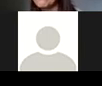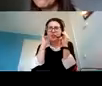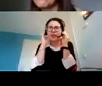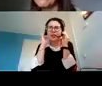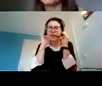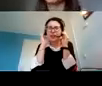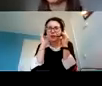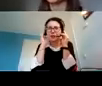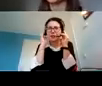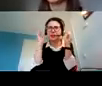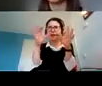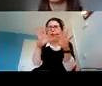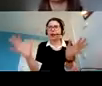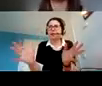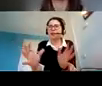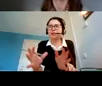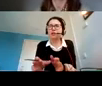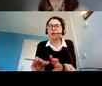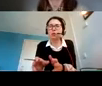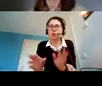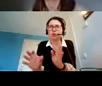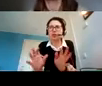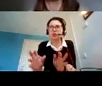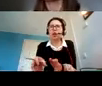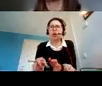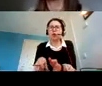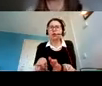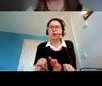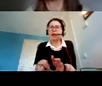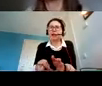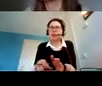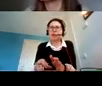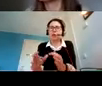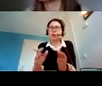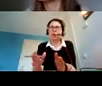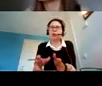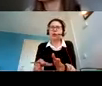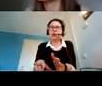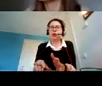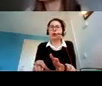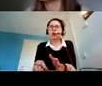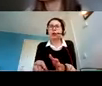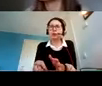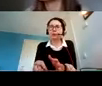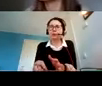Thank you very much, Angelica, for this very comprehensive overview, who touched also many aspects that we will